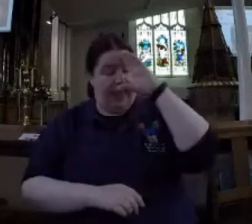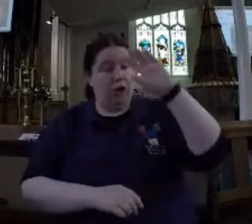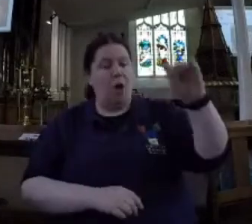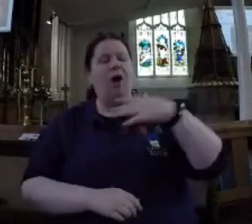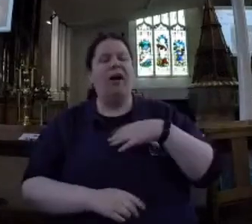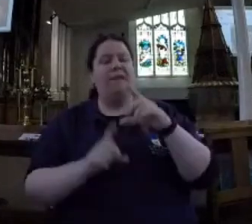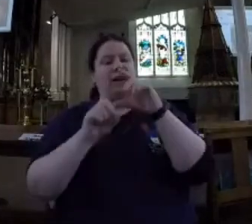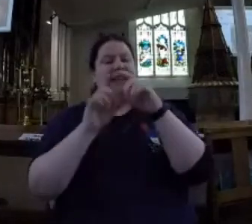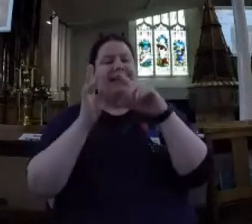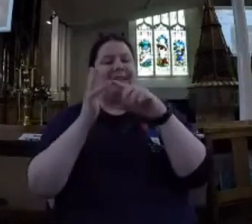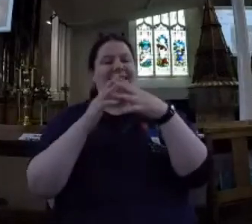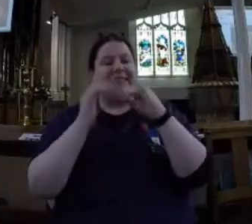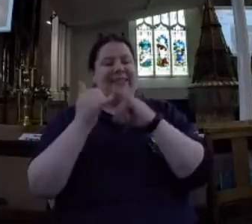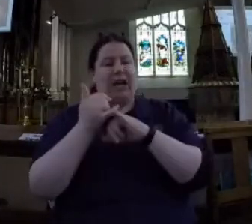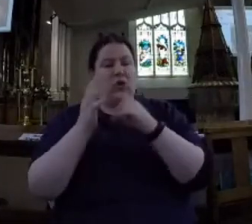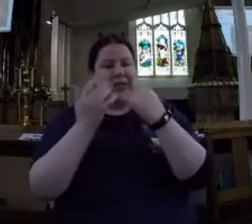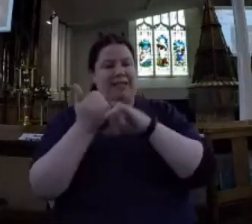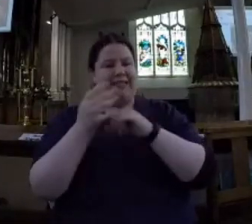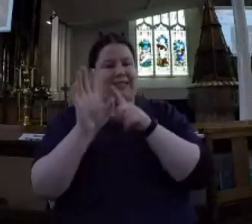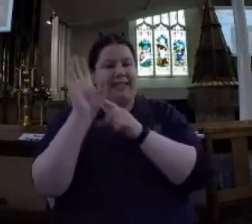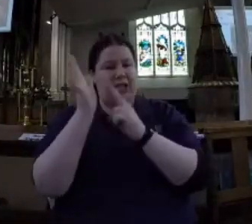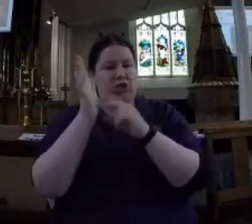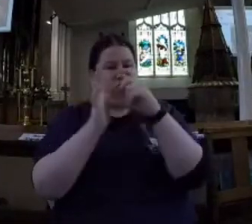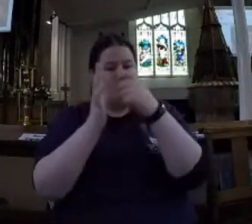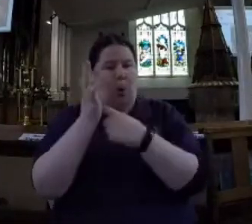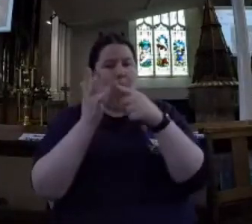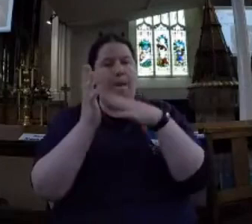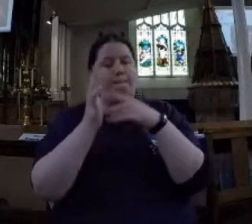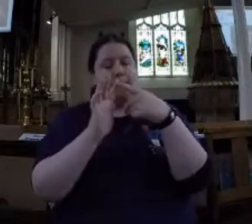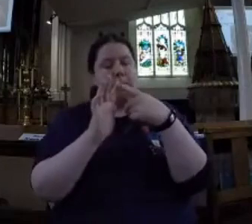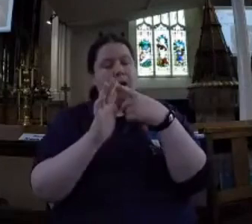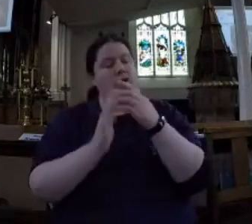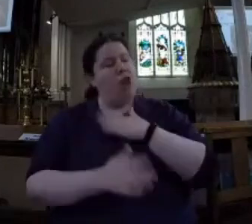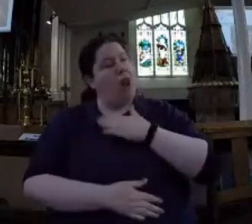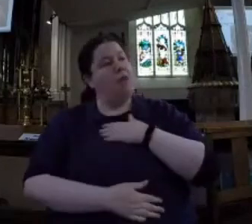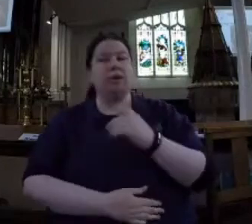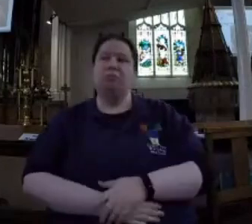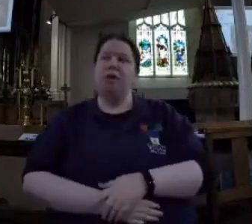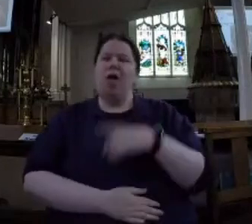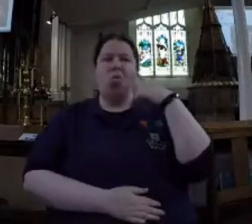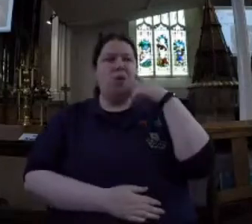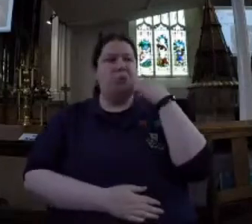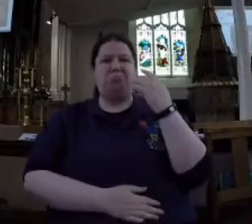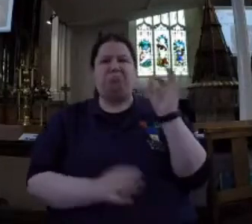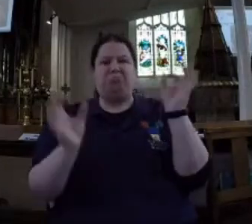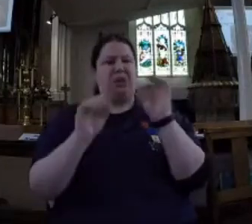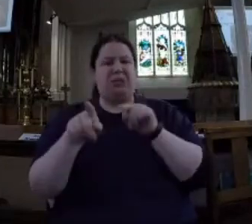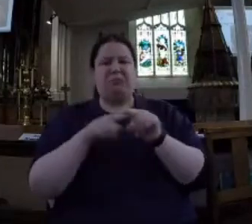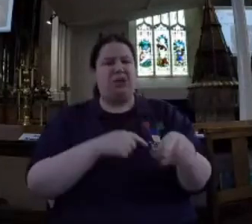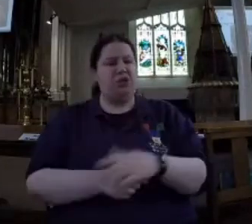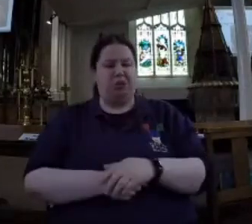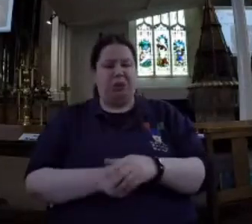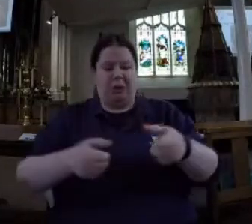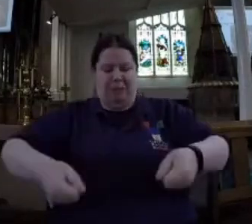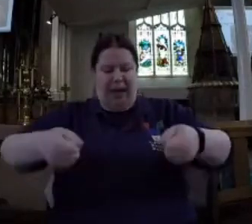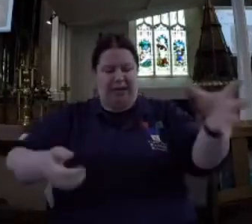syndrome, and he went on to say, "I really liked what you talked about." He said, "At first I couldn't think of anything special for our customers. After all, I just